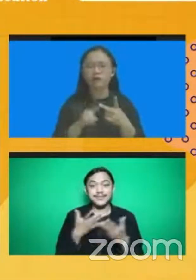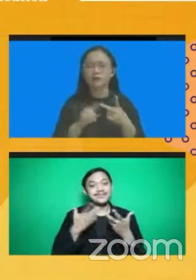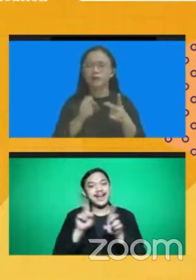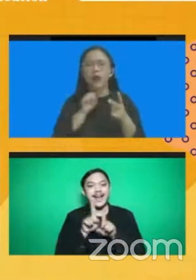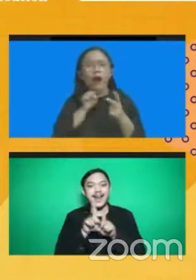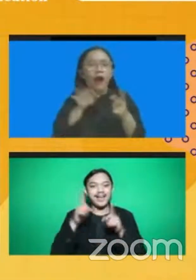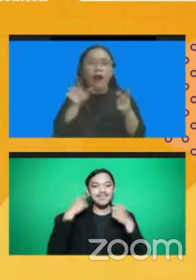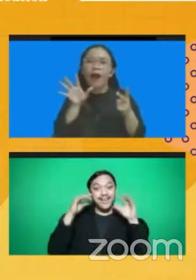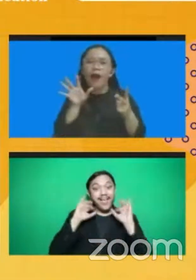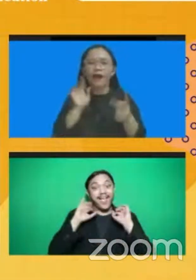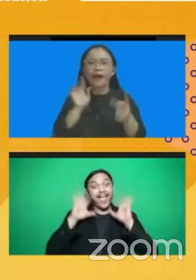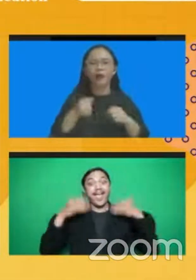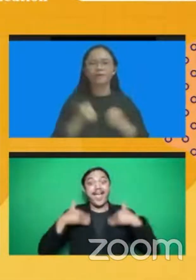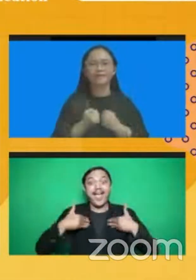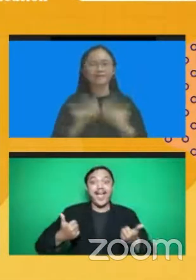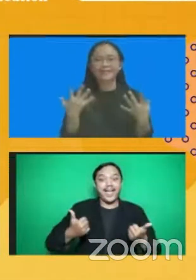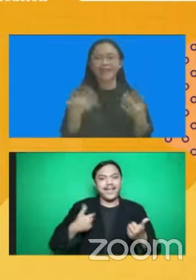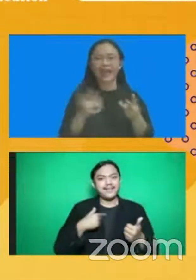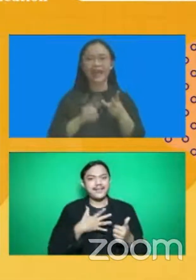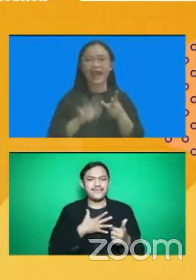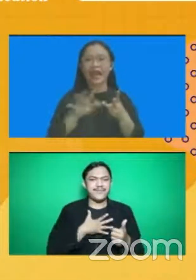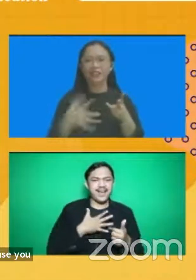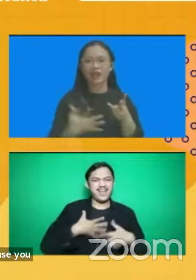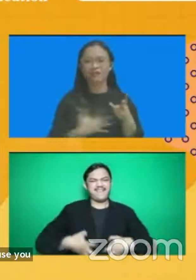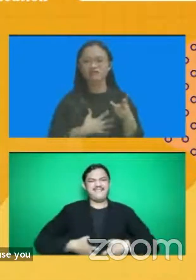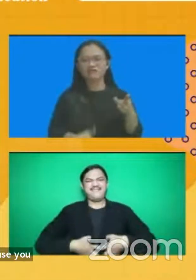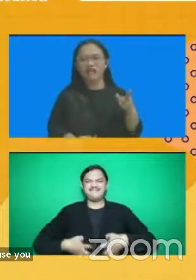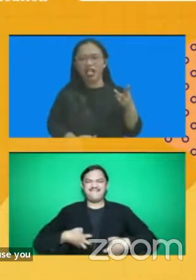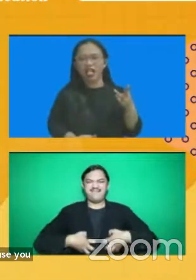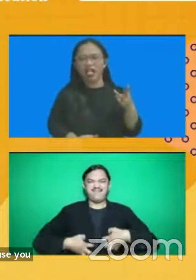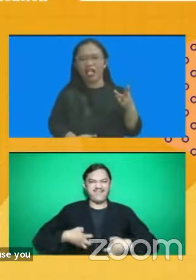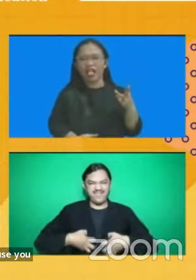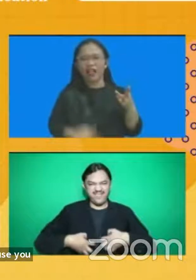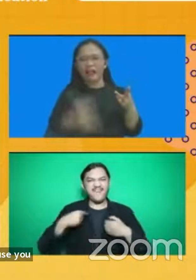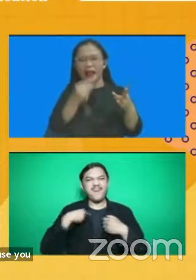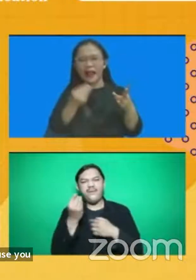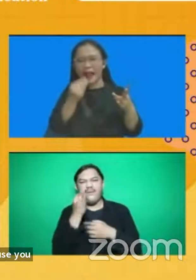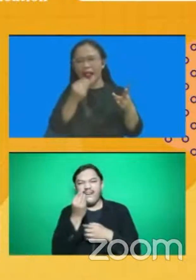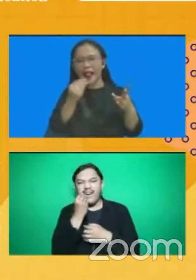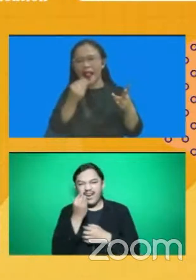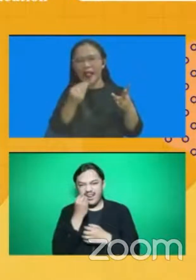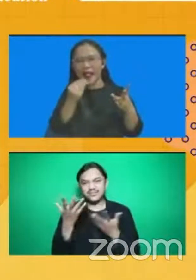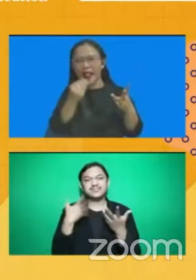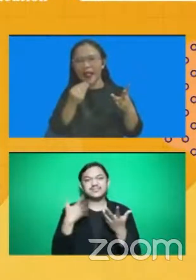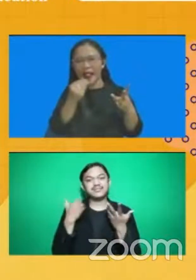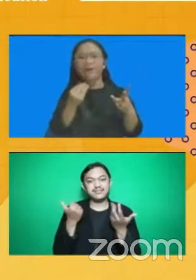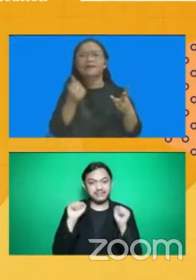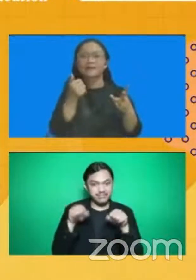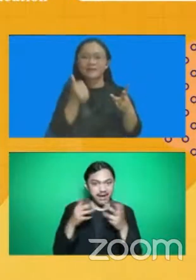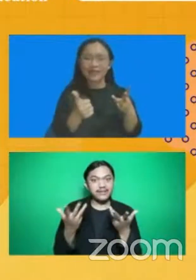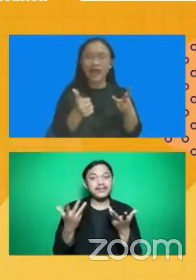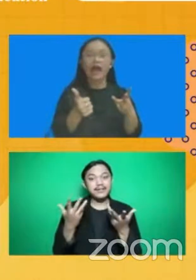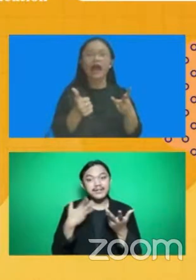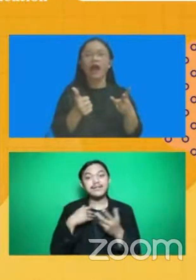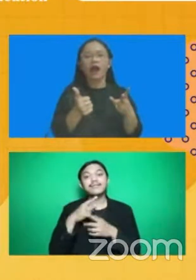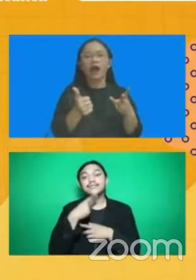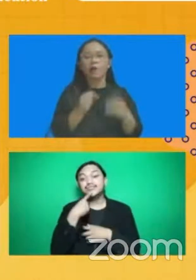face because you feel hungry because there are still lunchtime in some region in Asia Pacific.